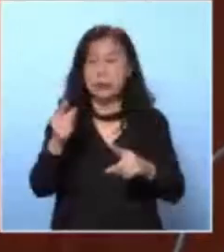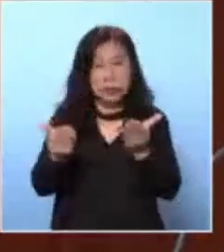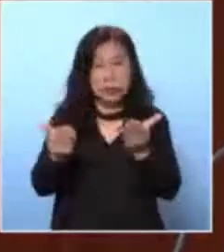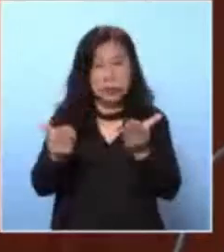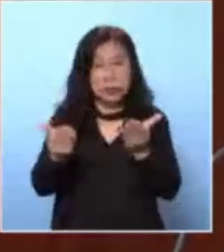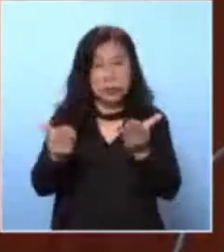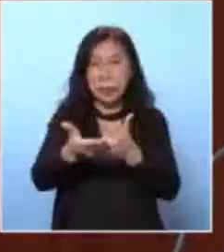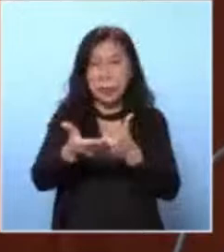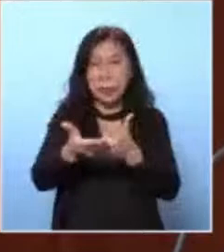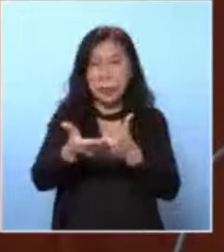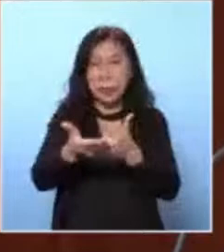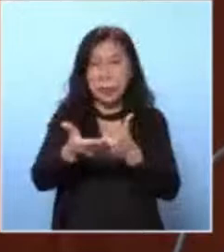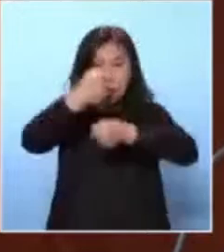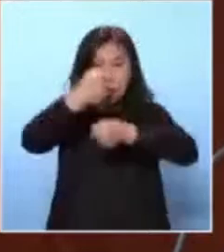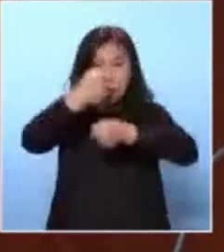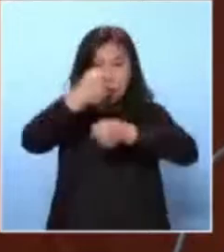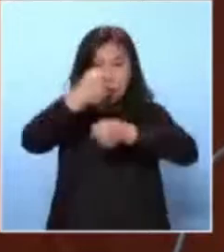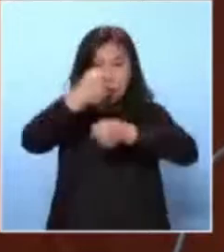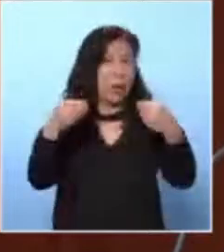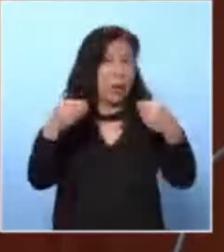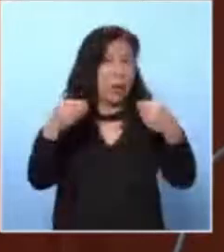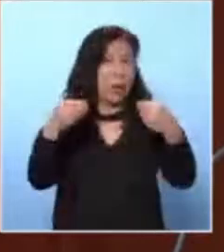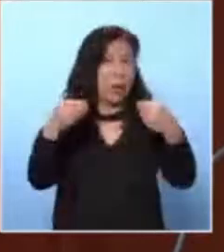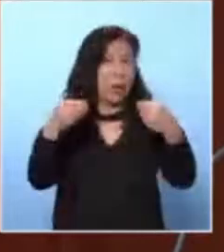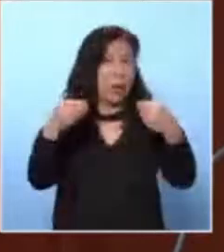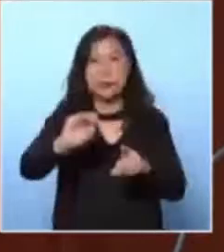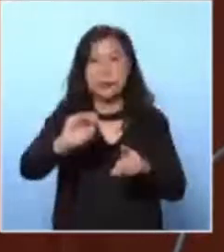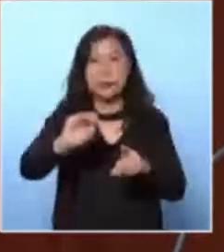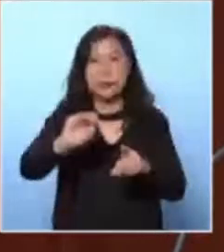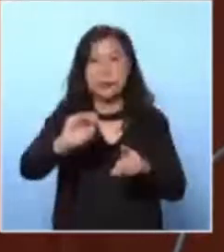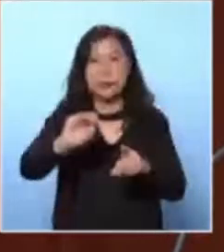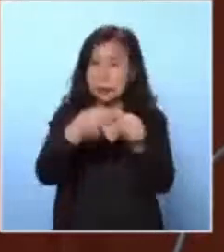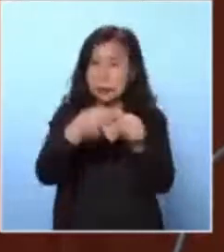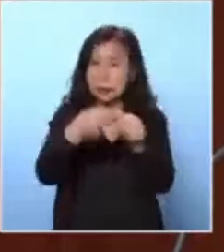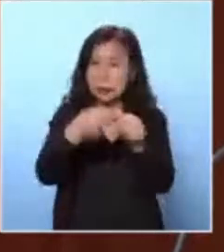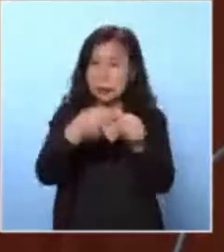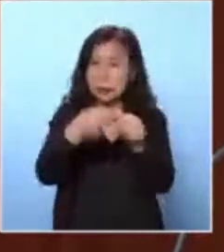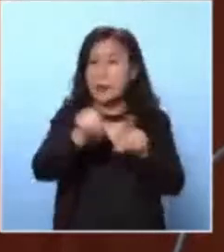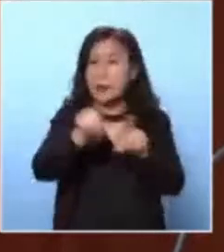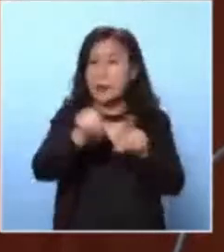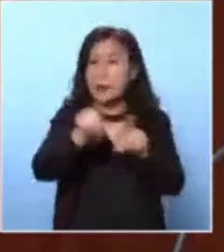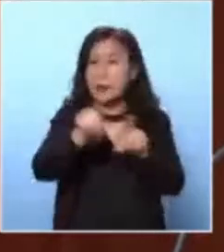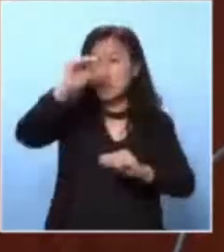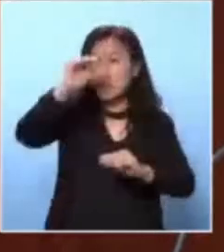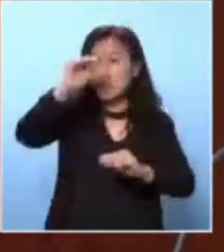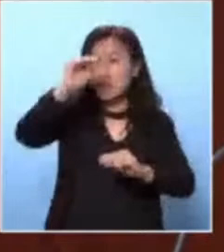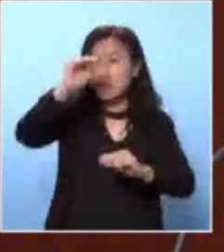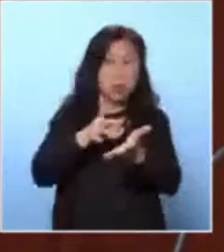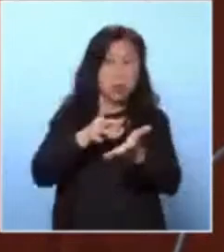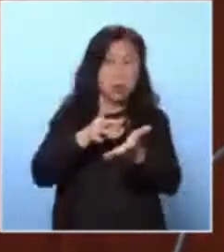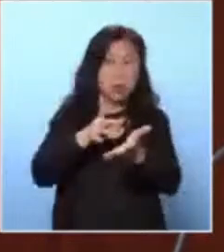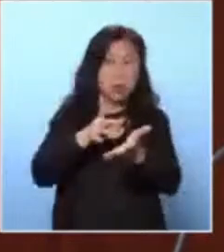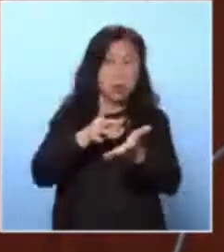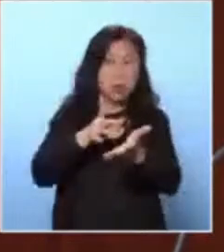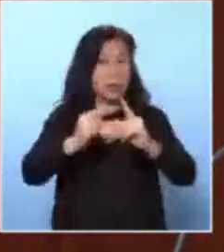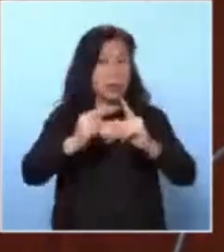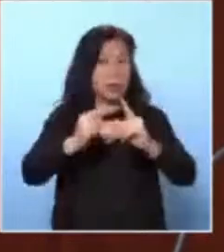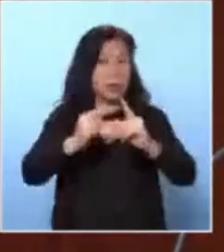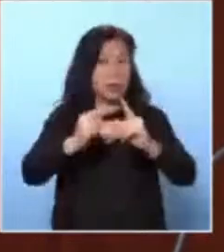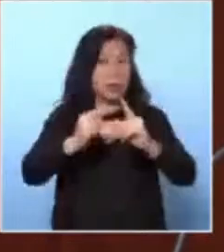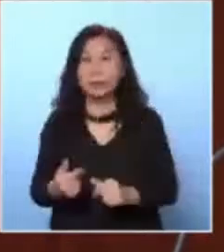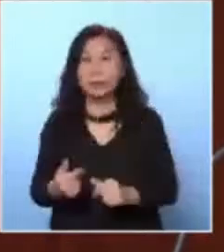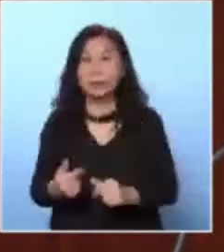and build Hong Kong into an international hub for post-secondary education. On top of promoting traditional